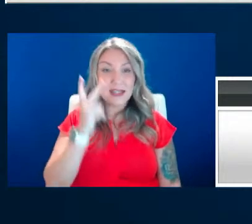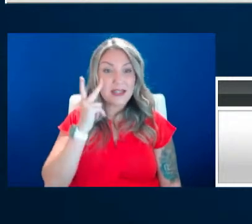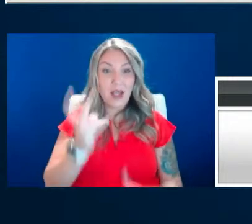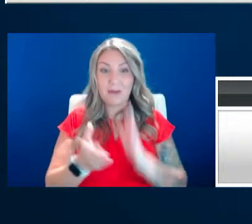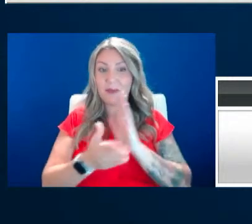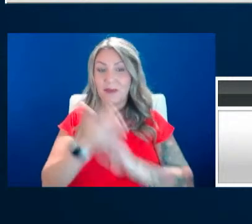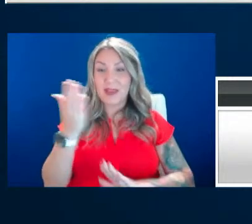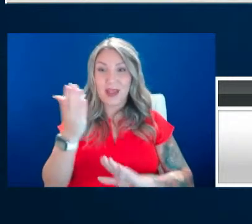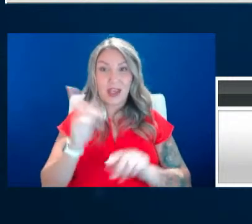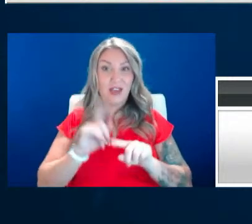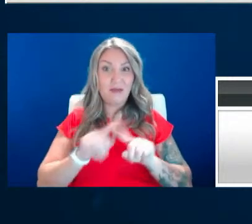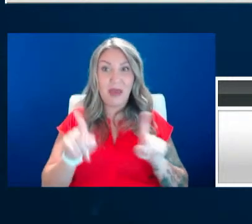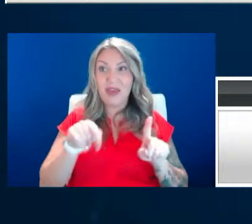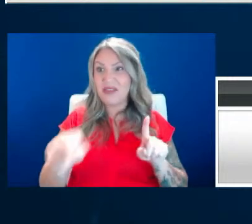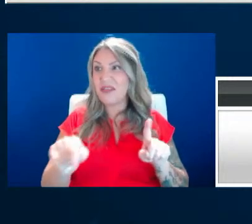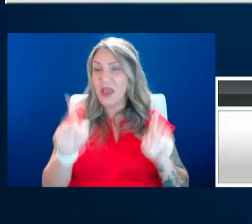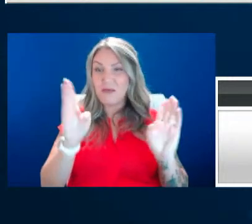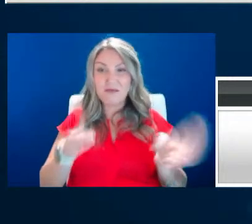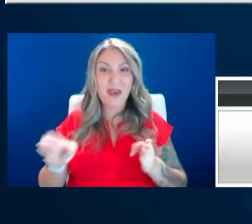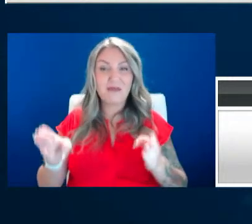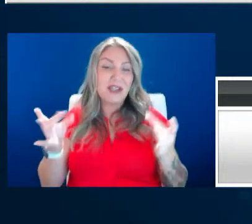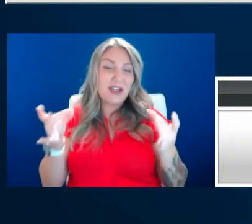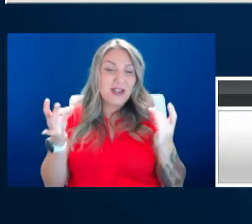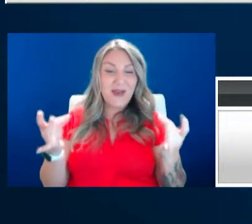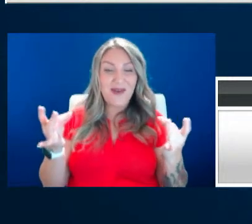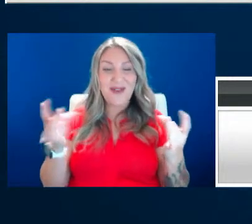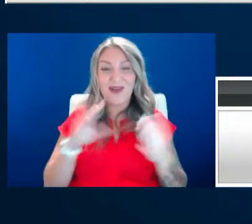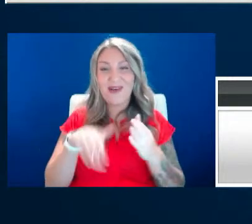they were prepping, doing yoga, all sorts of good stuff.